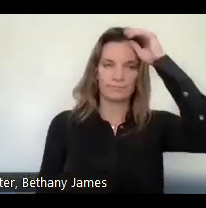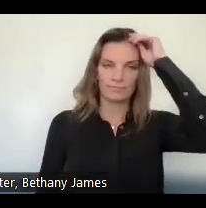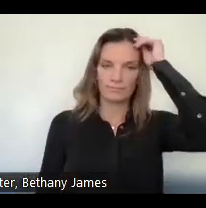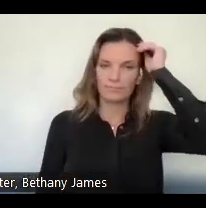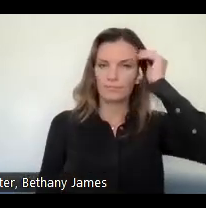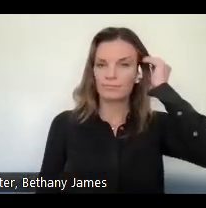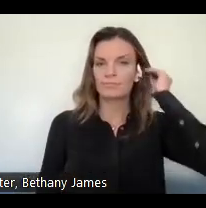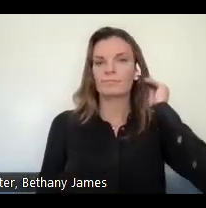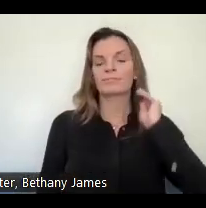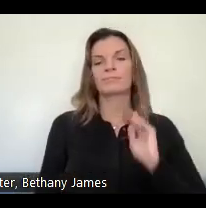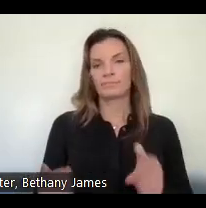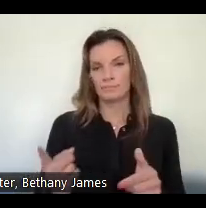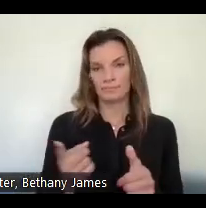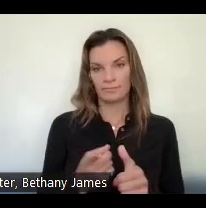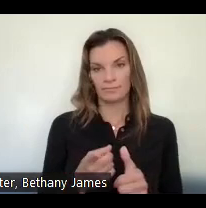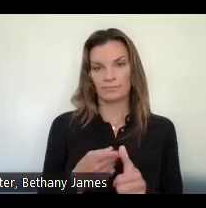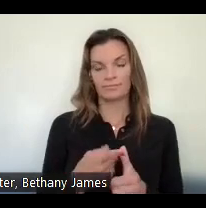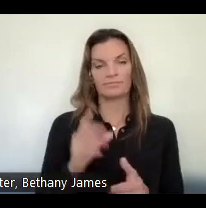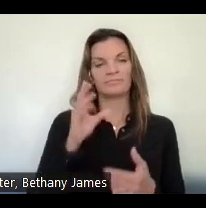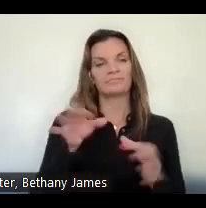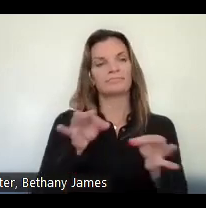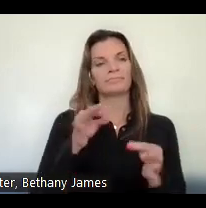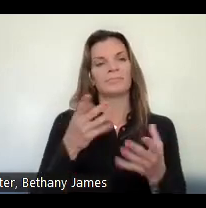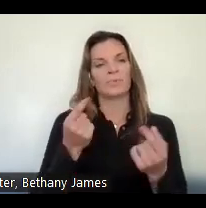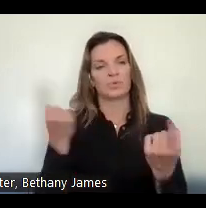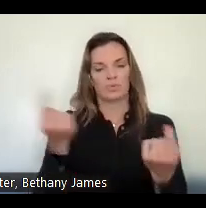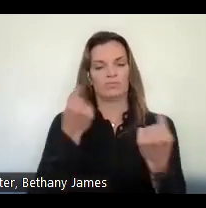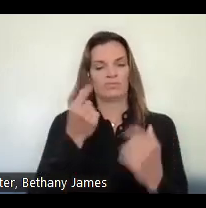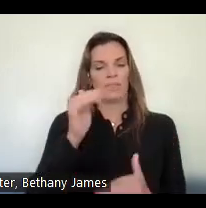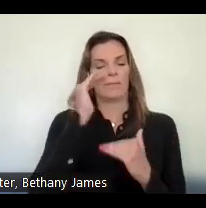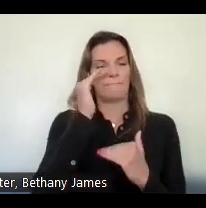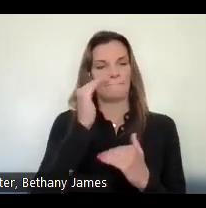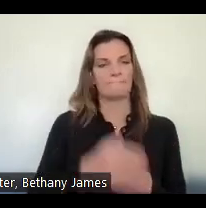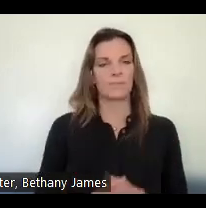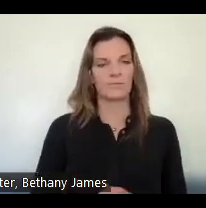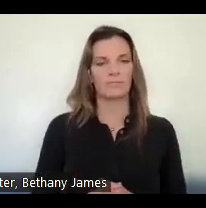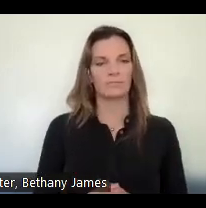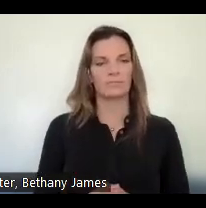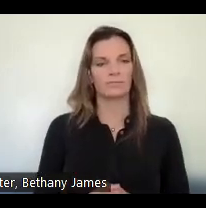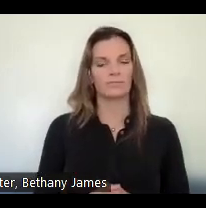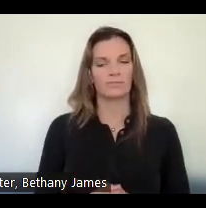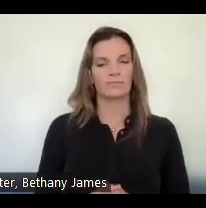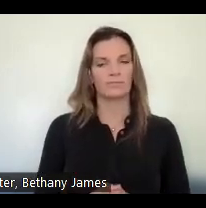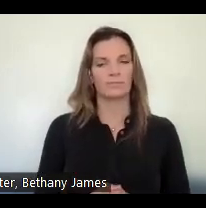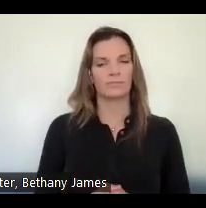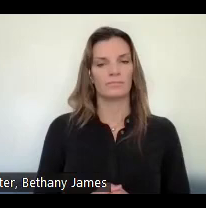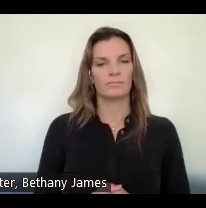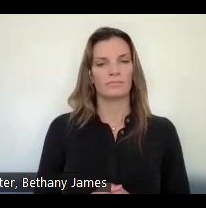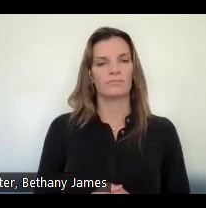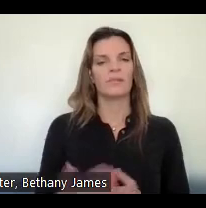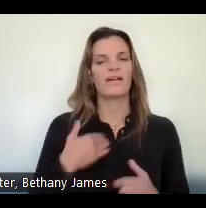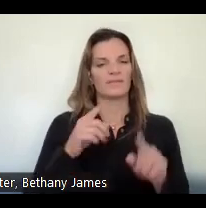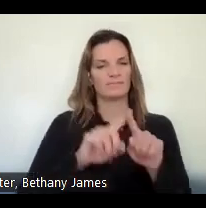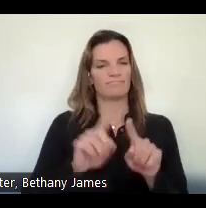All right, first I want to define a functional limitation for those who are not familiar. There's several definitions that do exist for this, but for the purpose